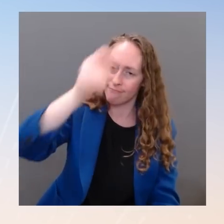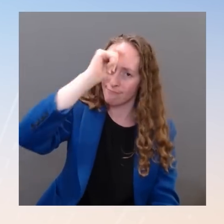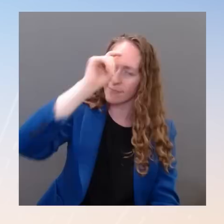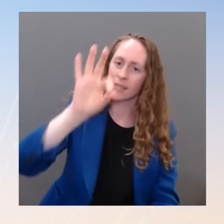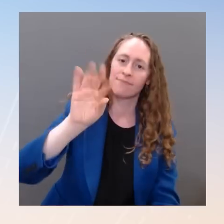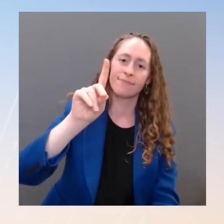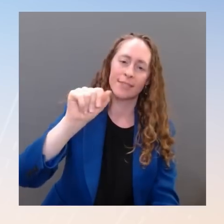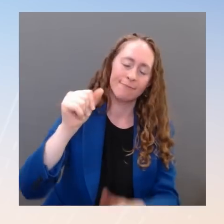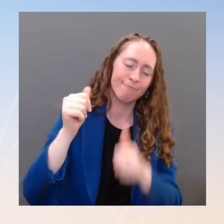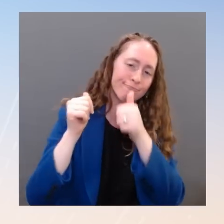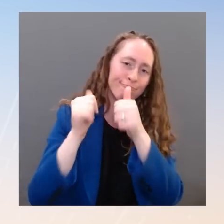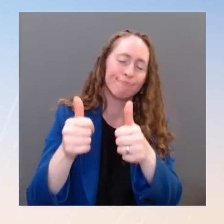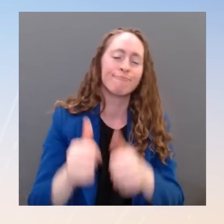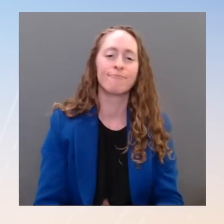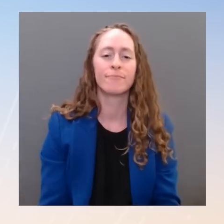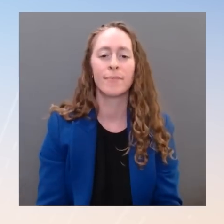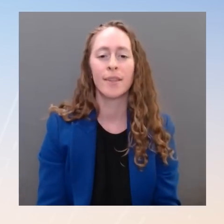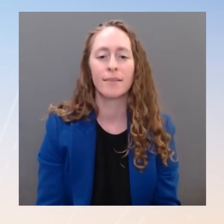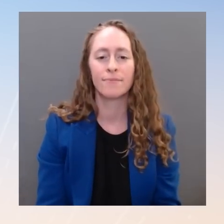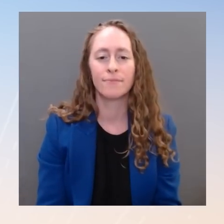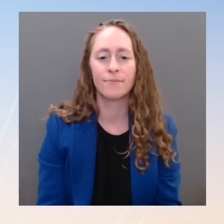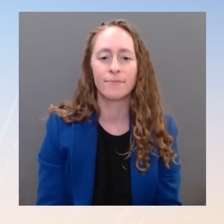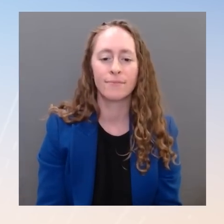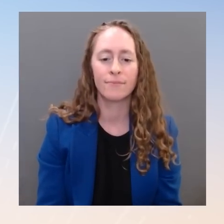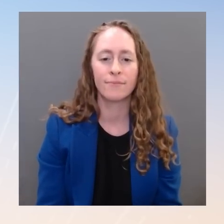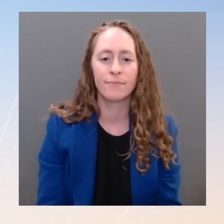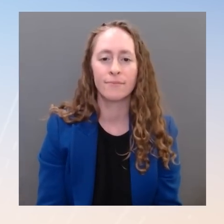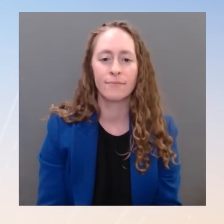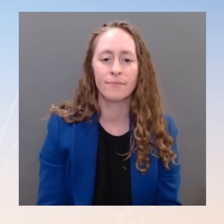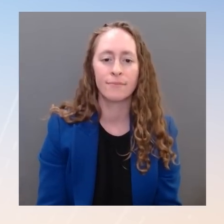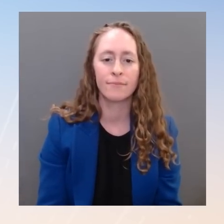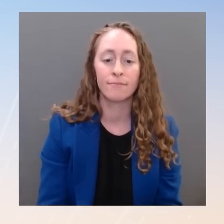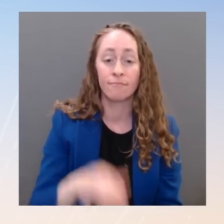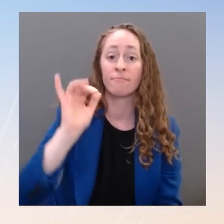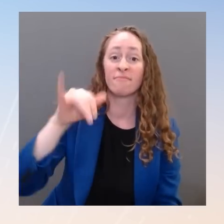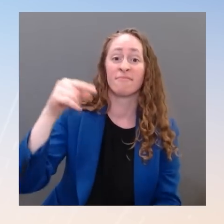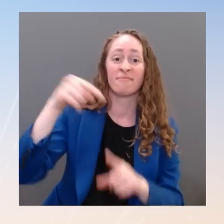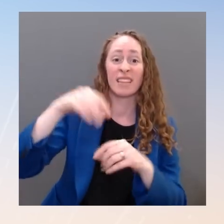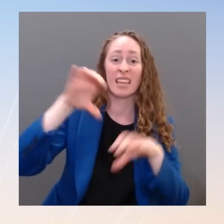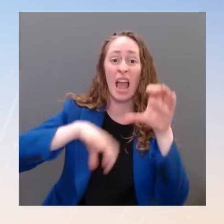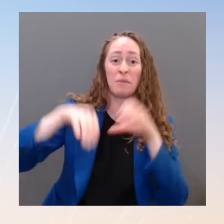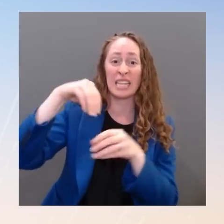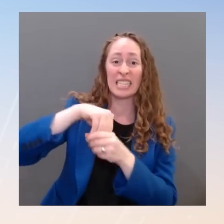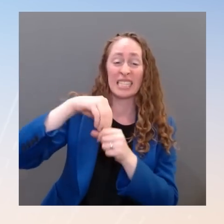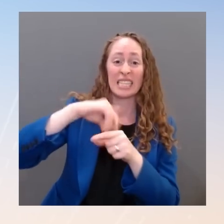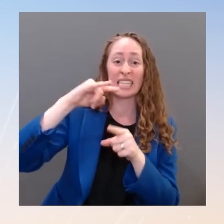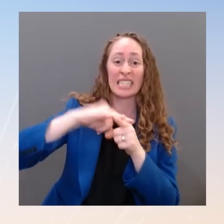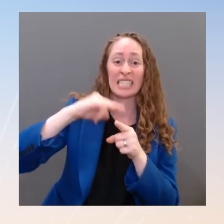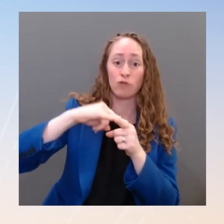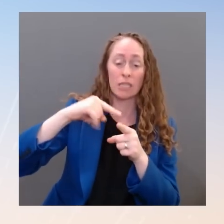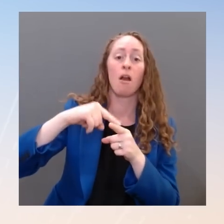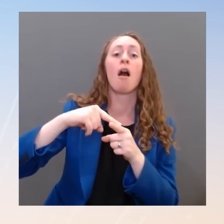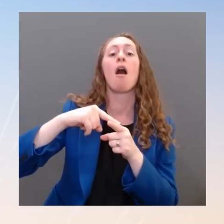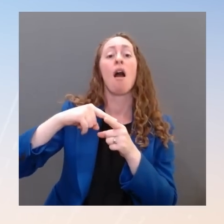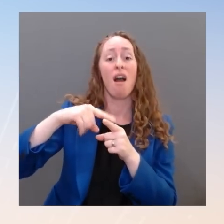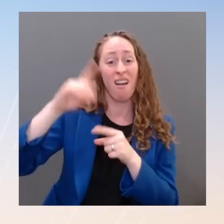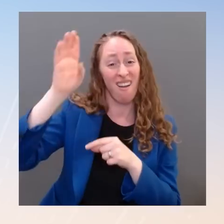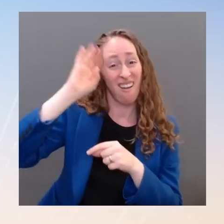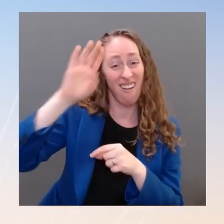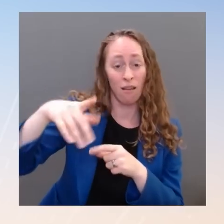it's estimated that limiting menthol and tobacco products could prevent up to 654,000 deaths over the next 40 years and up to